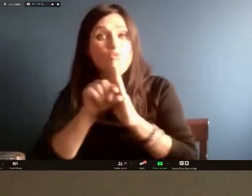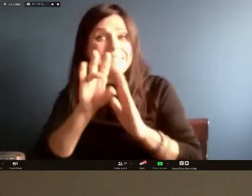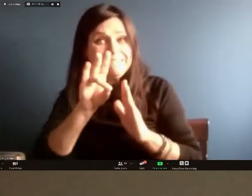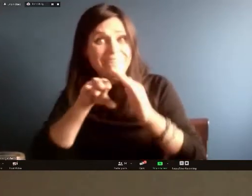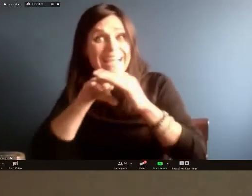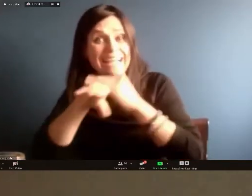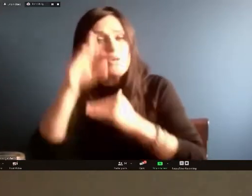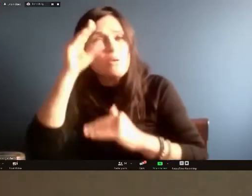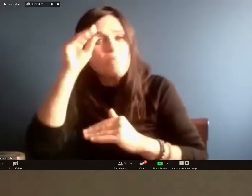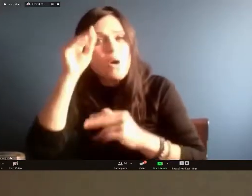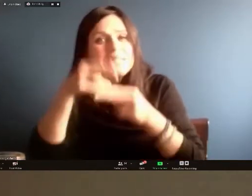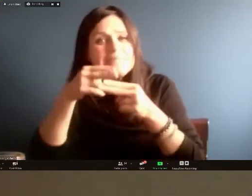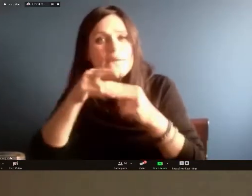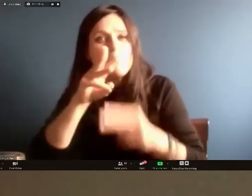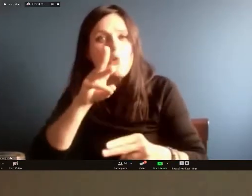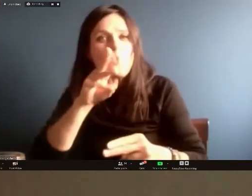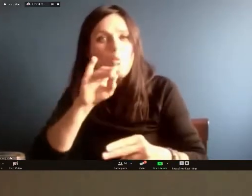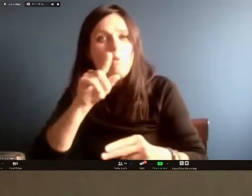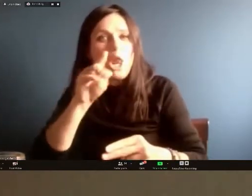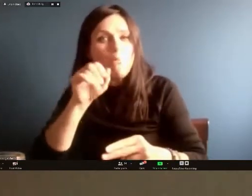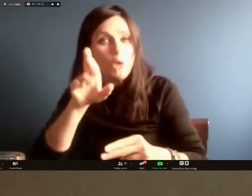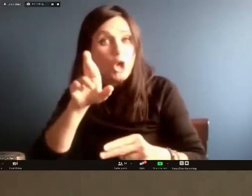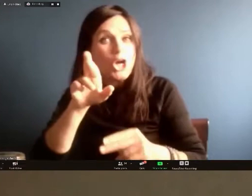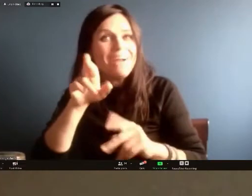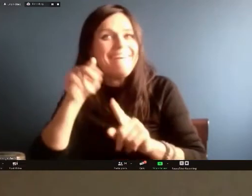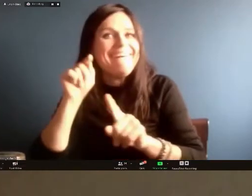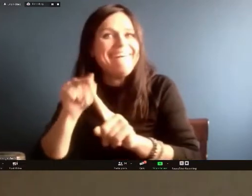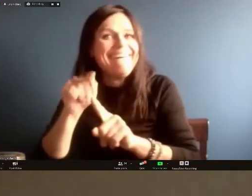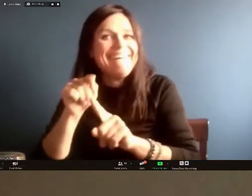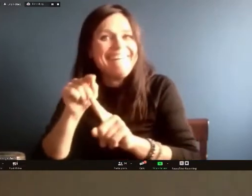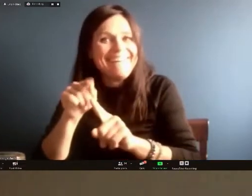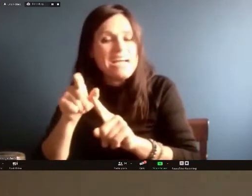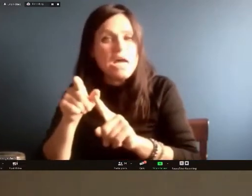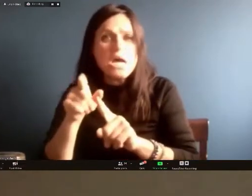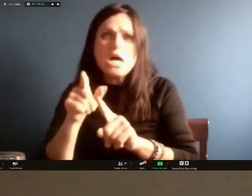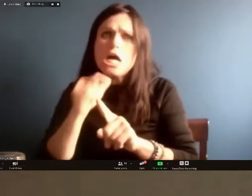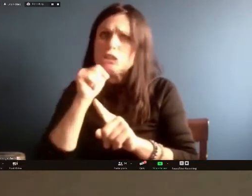he's just moved to a new city. It's my first book that isn't set in Vancouver.